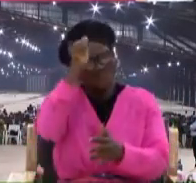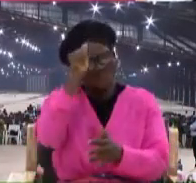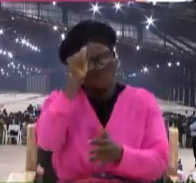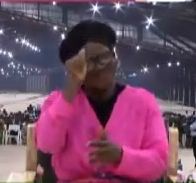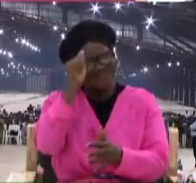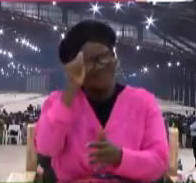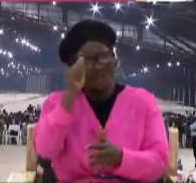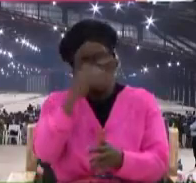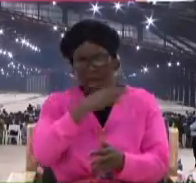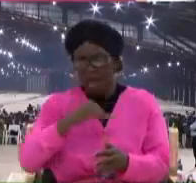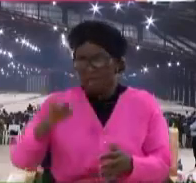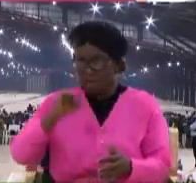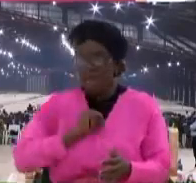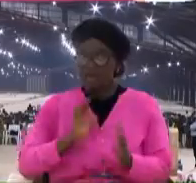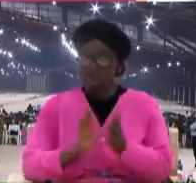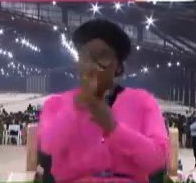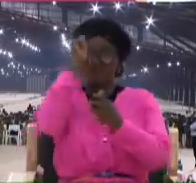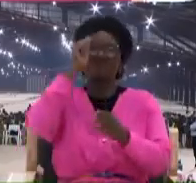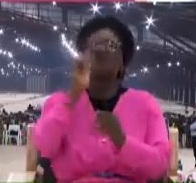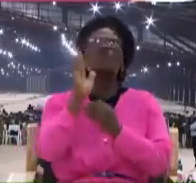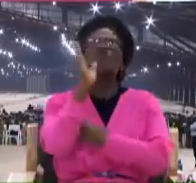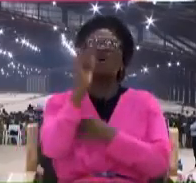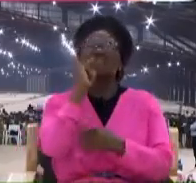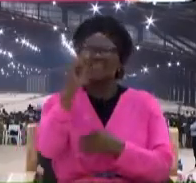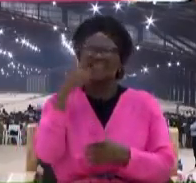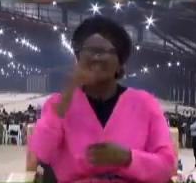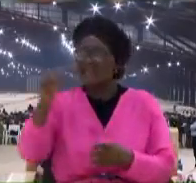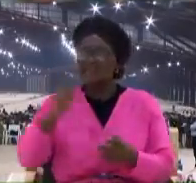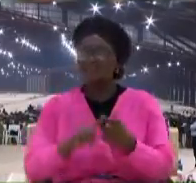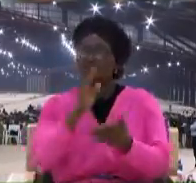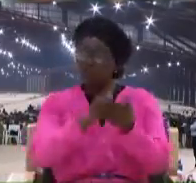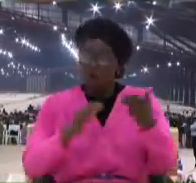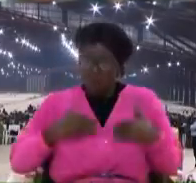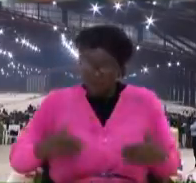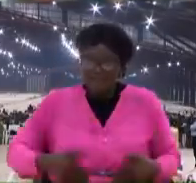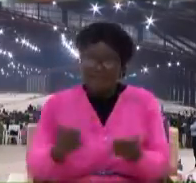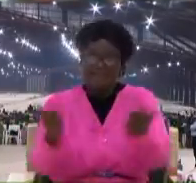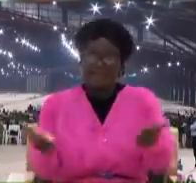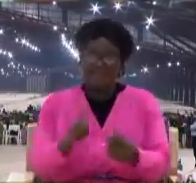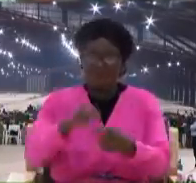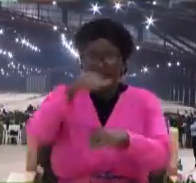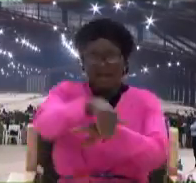And I believe God is saying to somebody here tonight, don't be afraid.